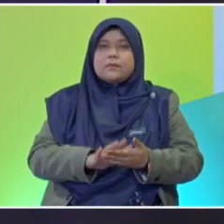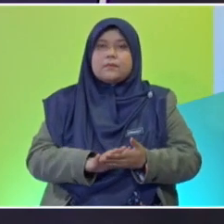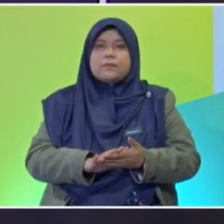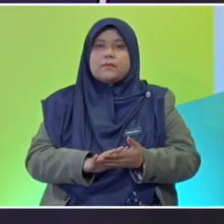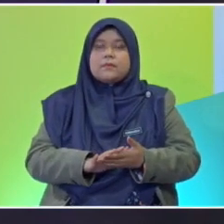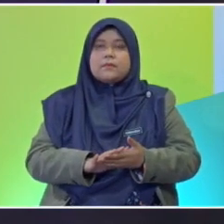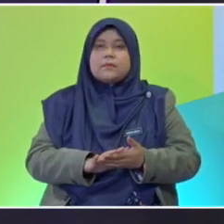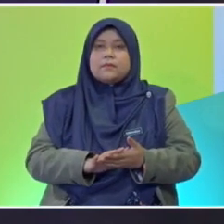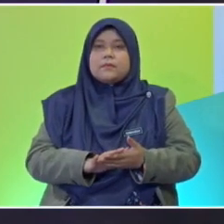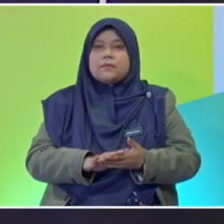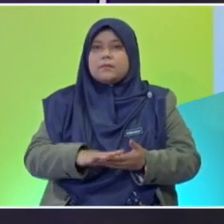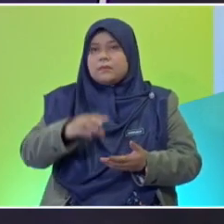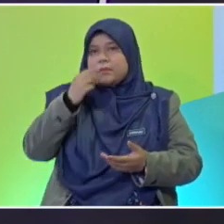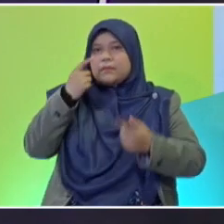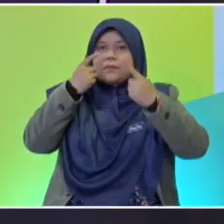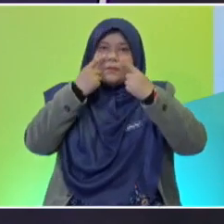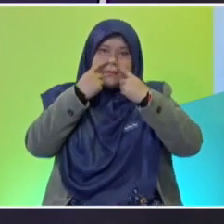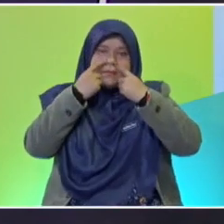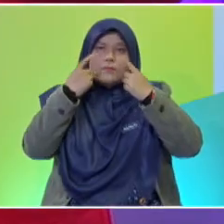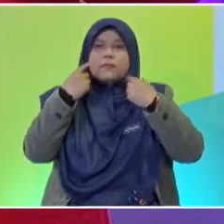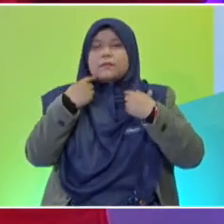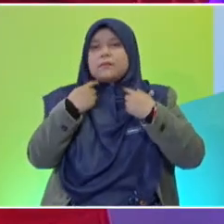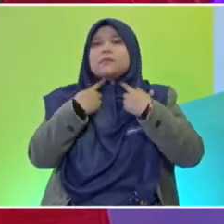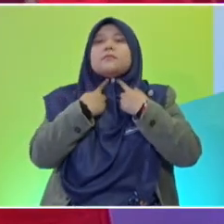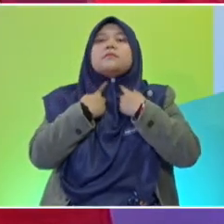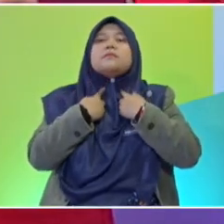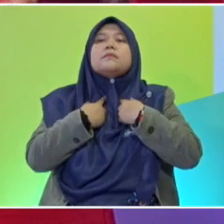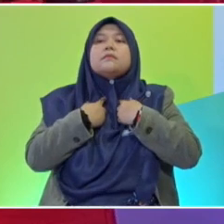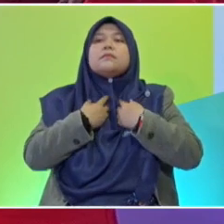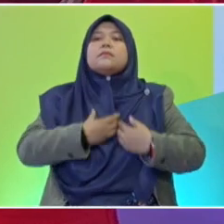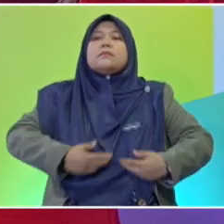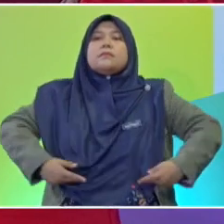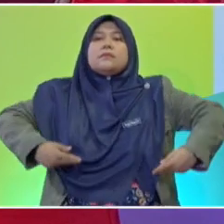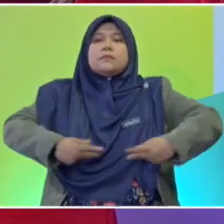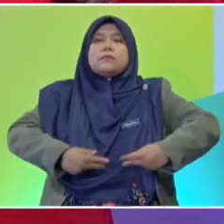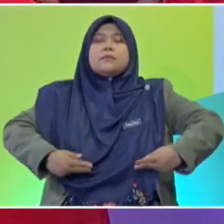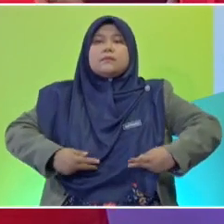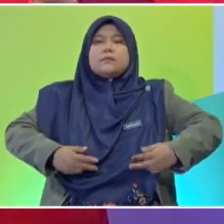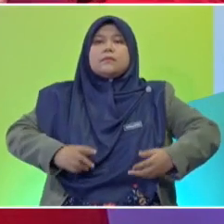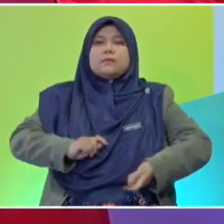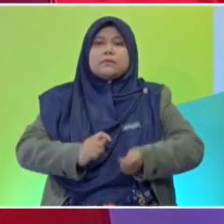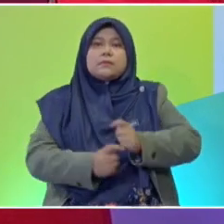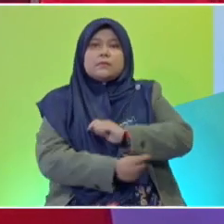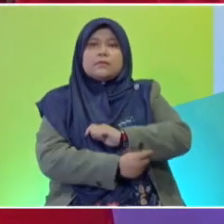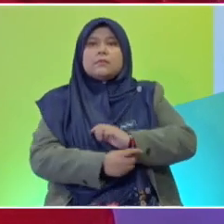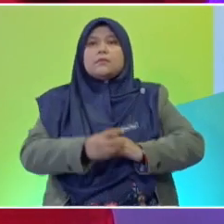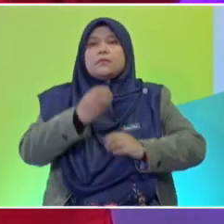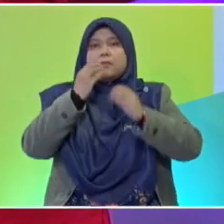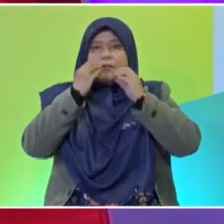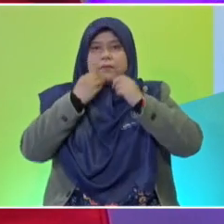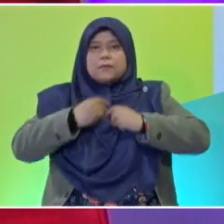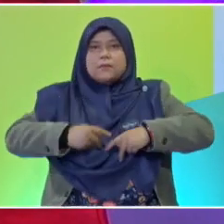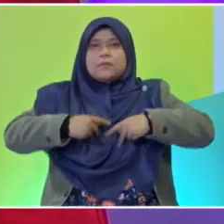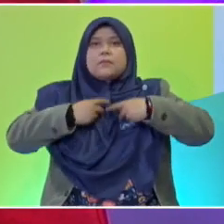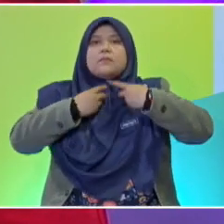it from the nose goes through the trachea and then to the lungs, and then it will change to carbon dioxide and go back